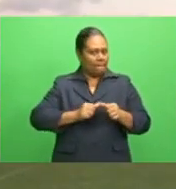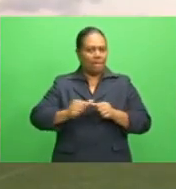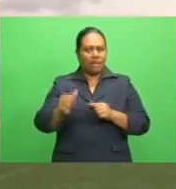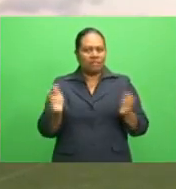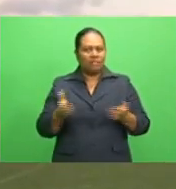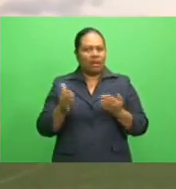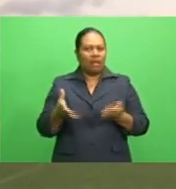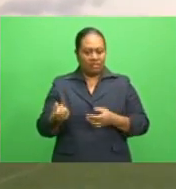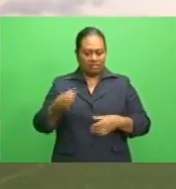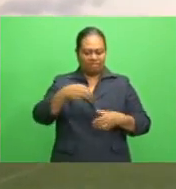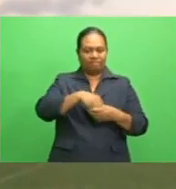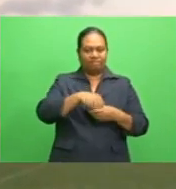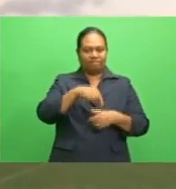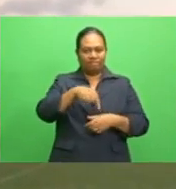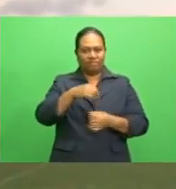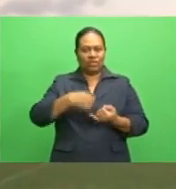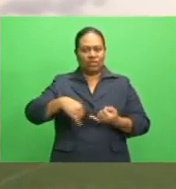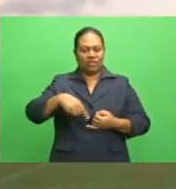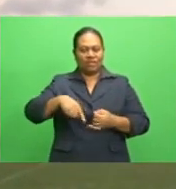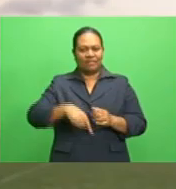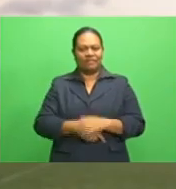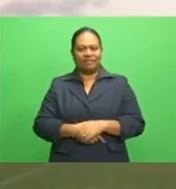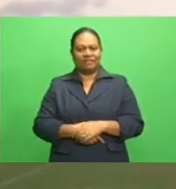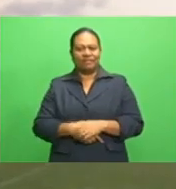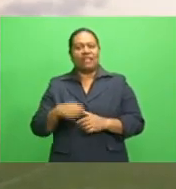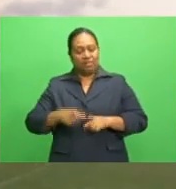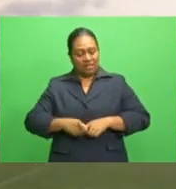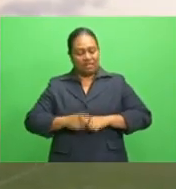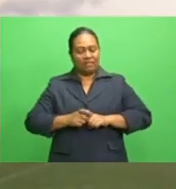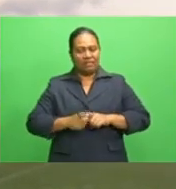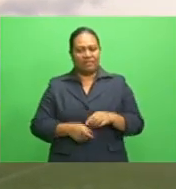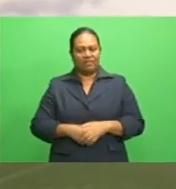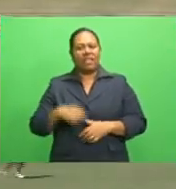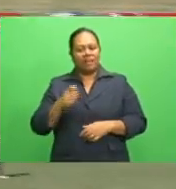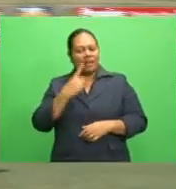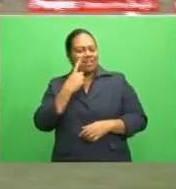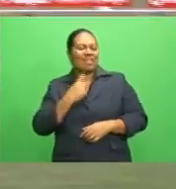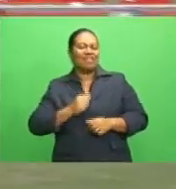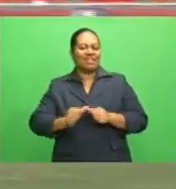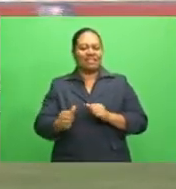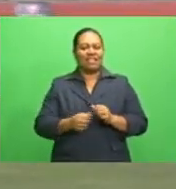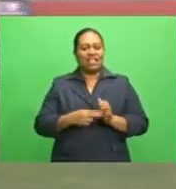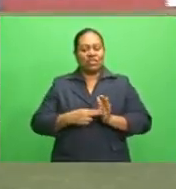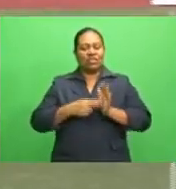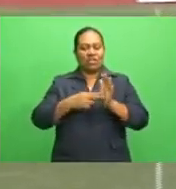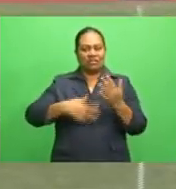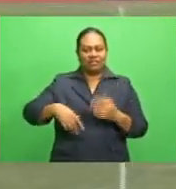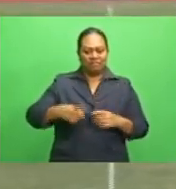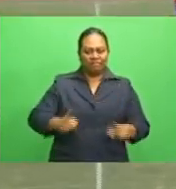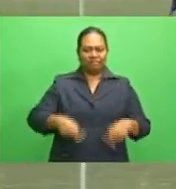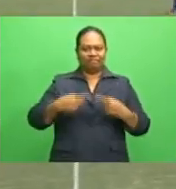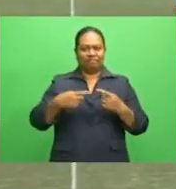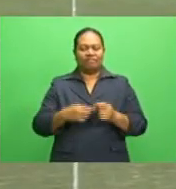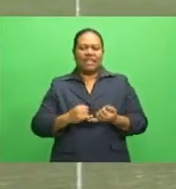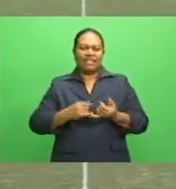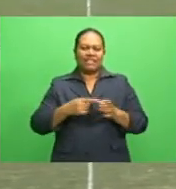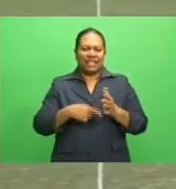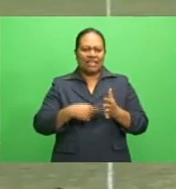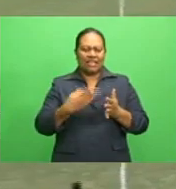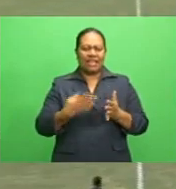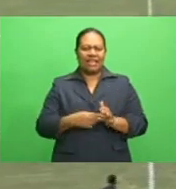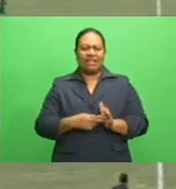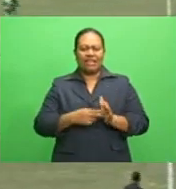I think it will be a tough battle, but we'll try our best. Nandi clashes with Suva on Saturday at 4 p.m. in the